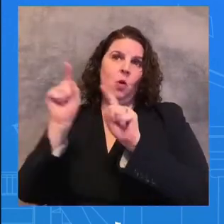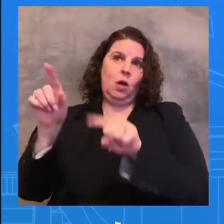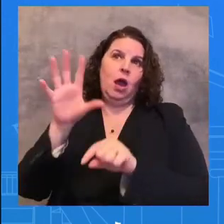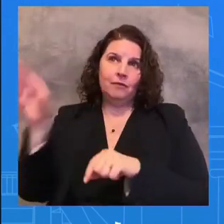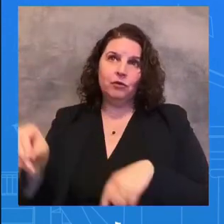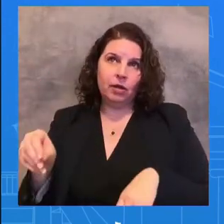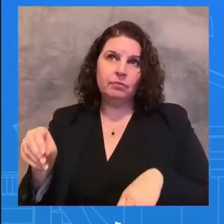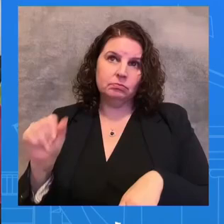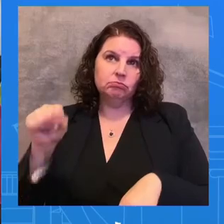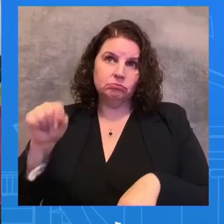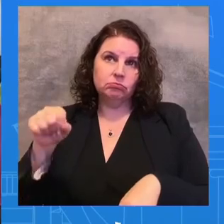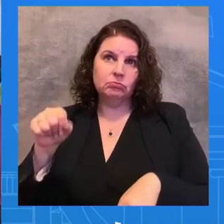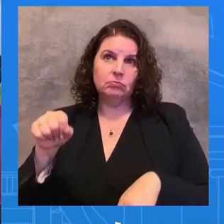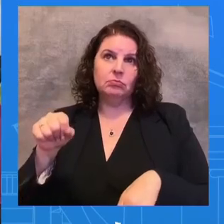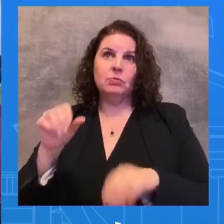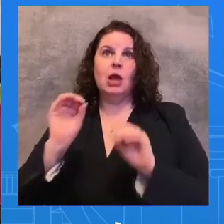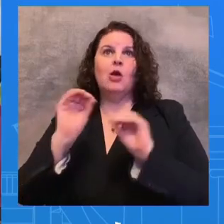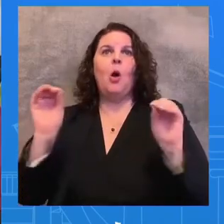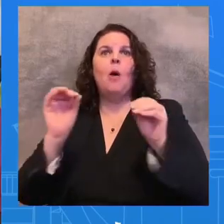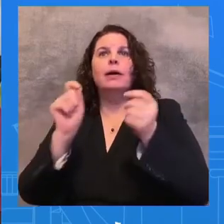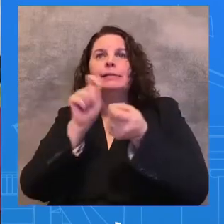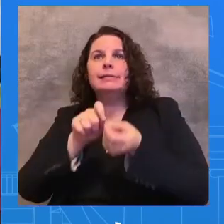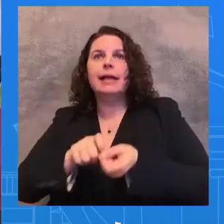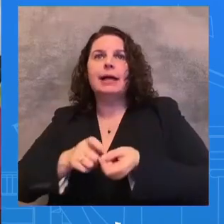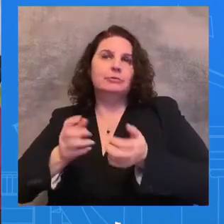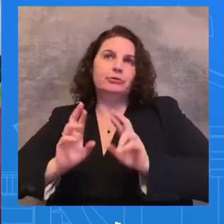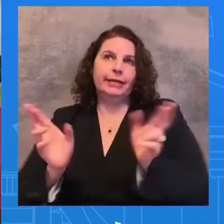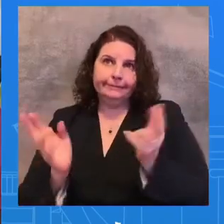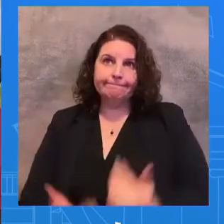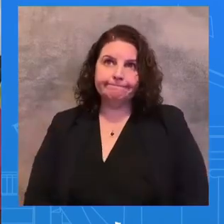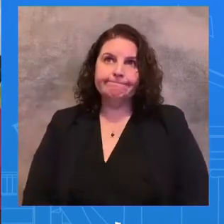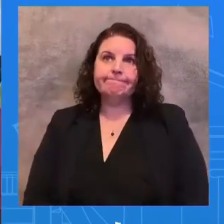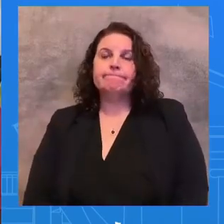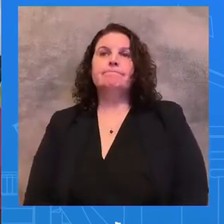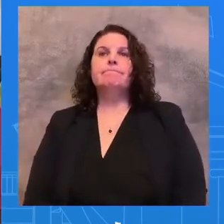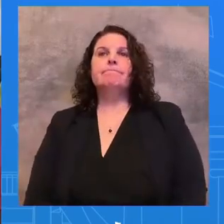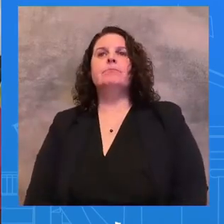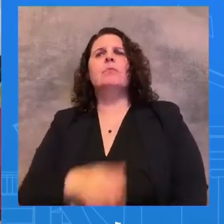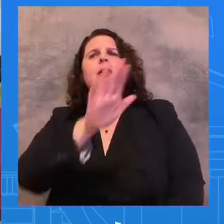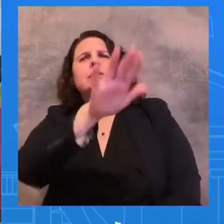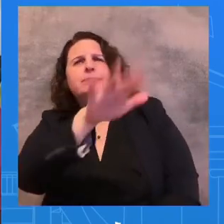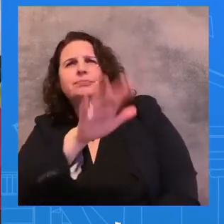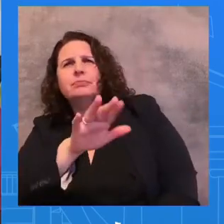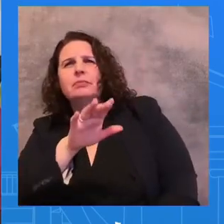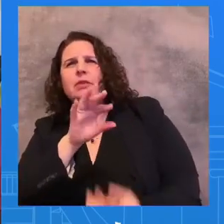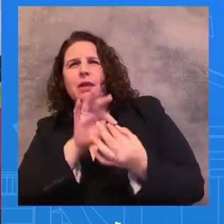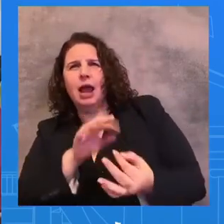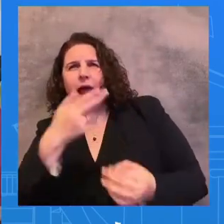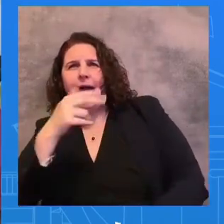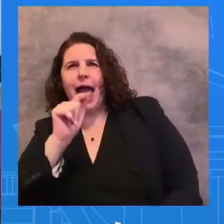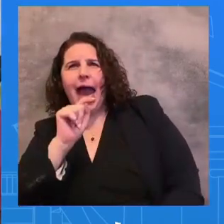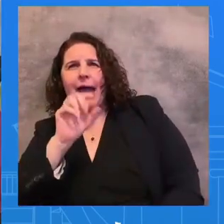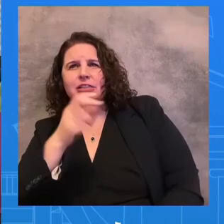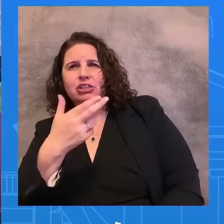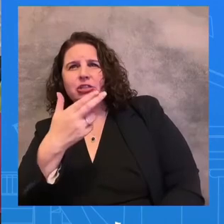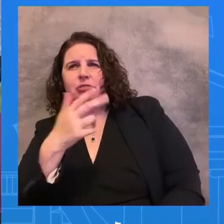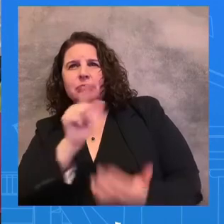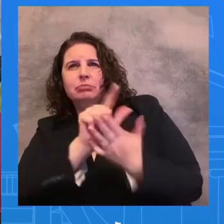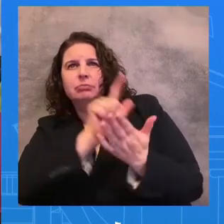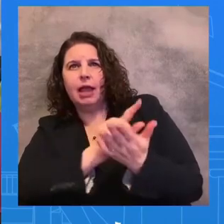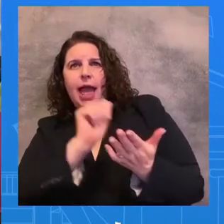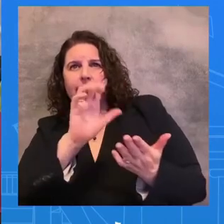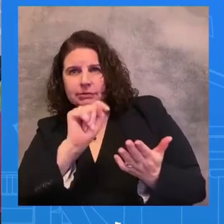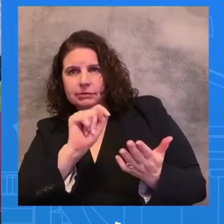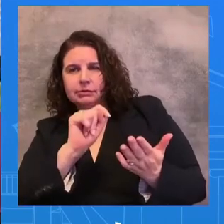time. And then one of your favorite topics, the Hatch Act, the special counsel indicated that they would begin working to enforce the Hatch Act